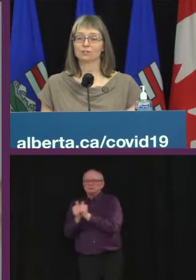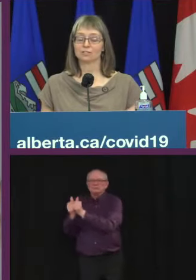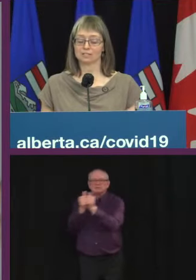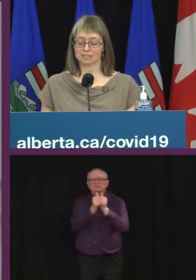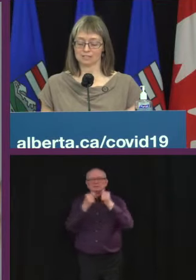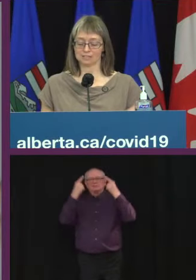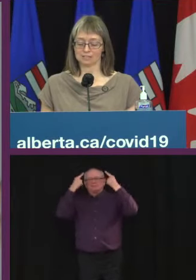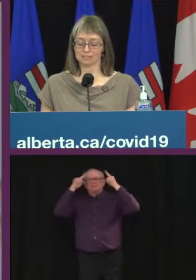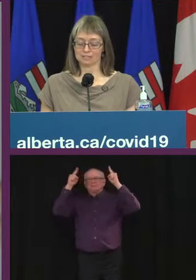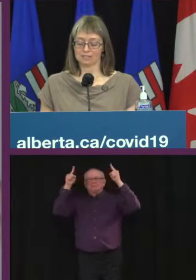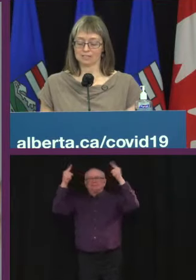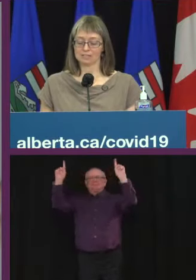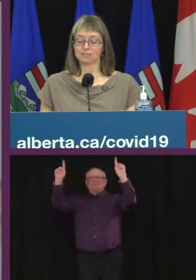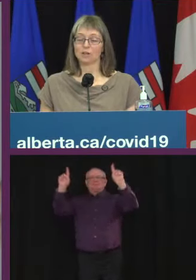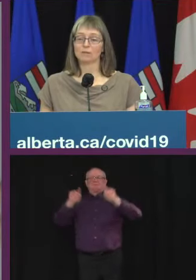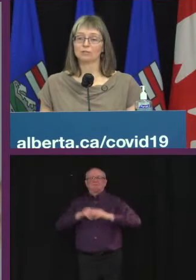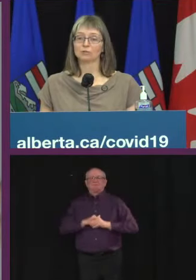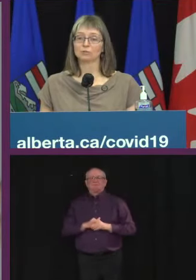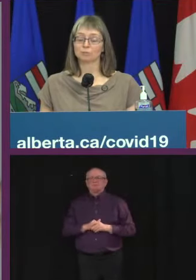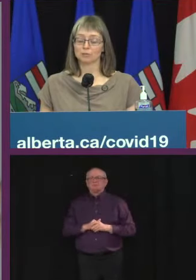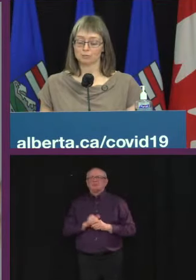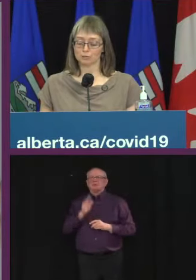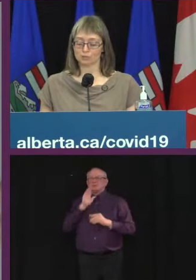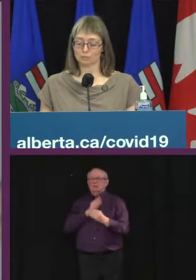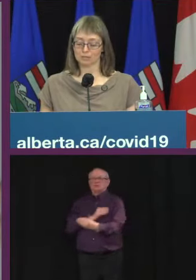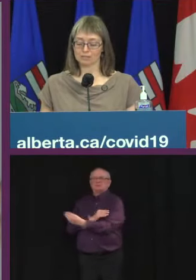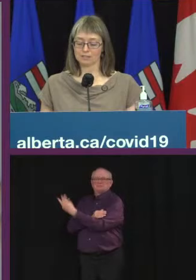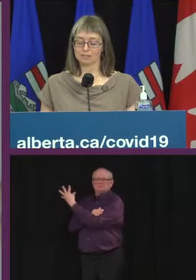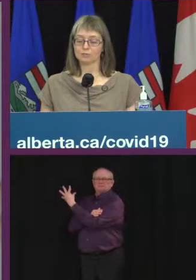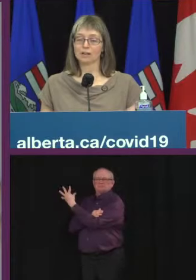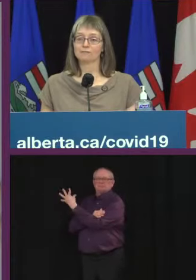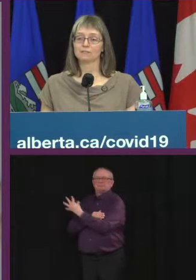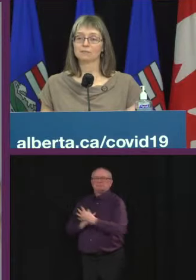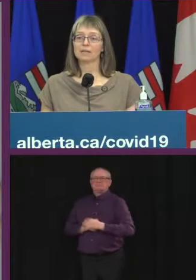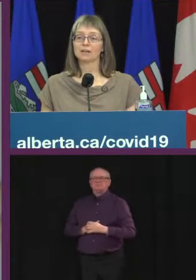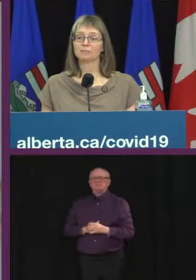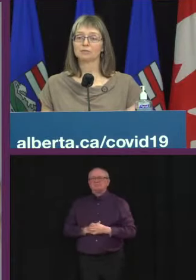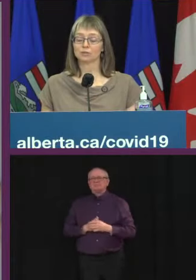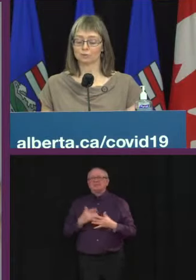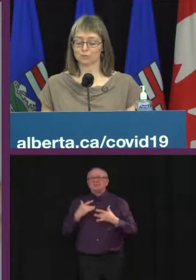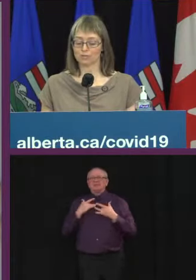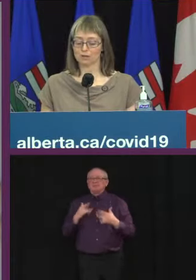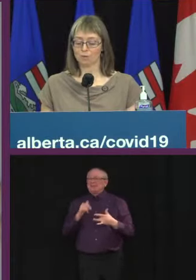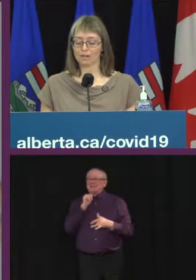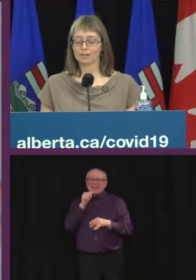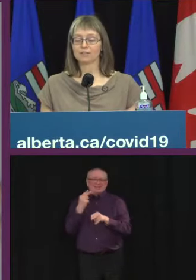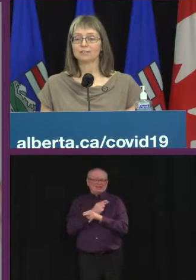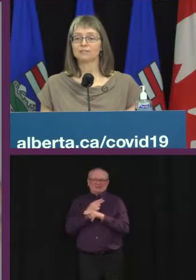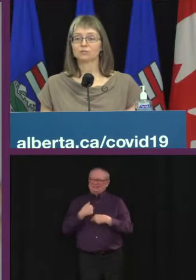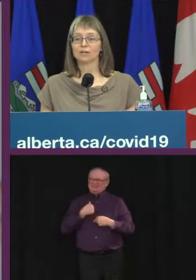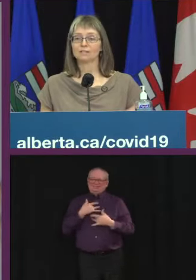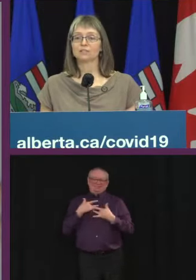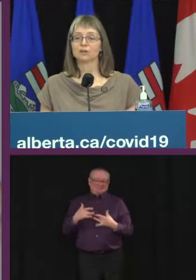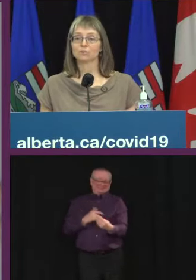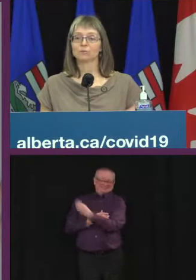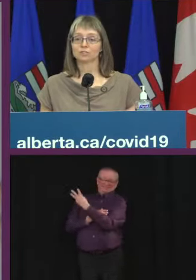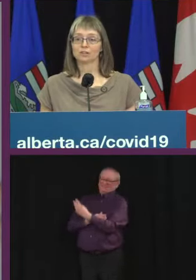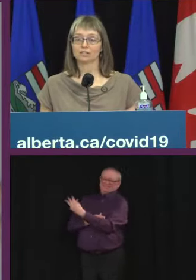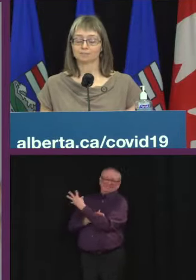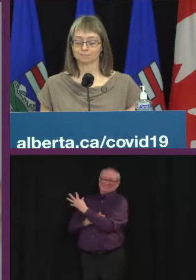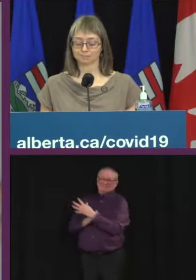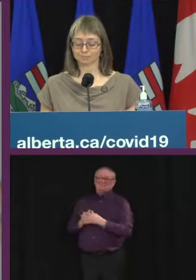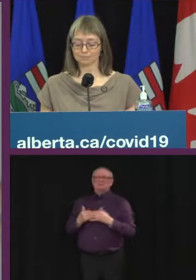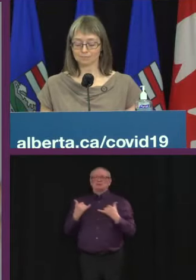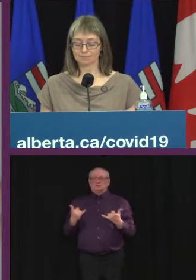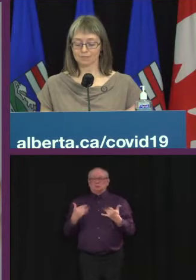few charts today. This is not my usual approach, but I think these graphs may help show why I think these trends are worth